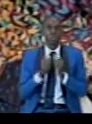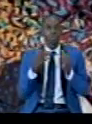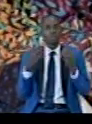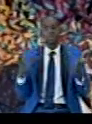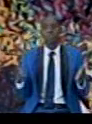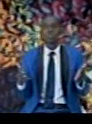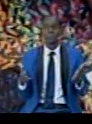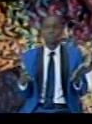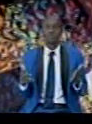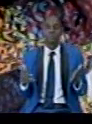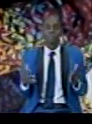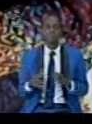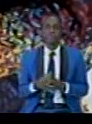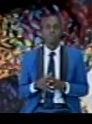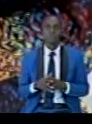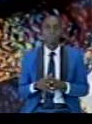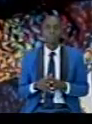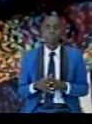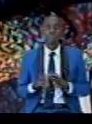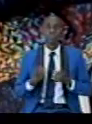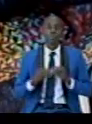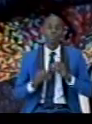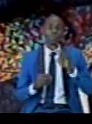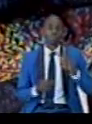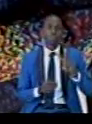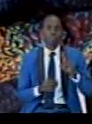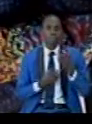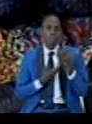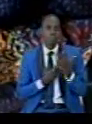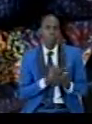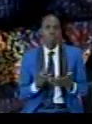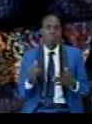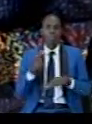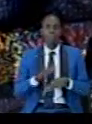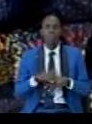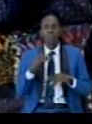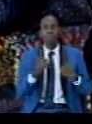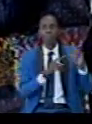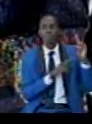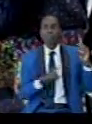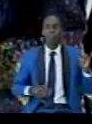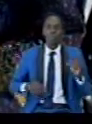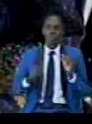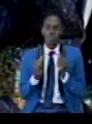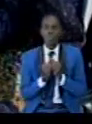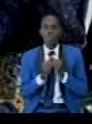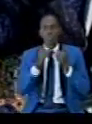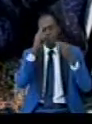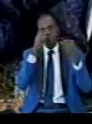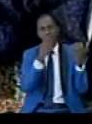path. Number two, waiting on the Lord with faith in his